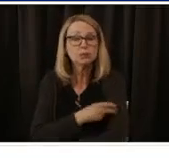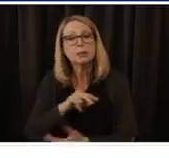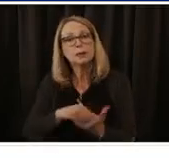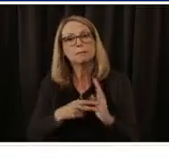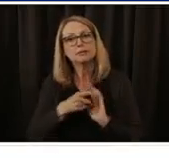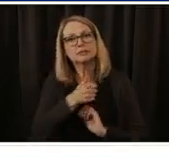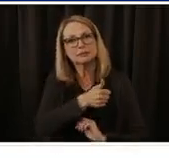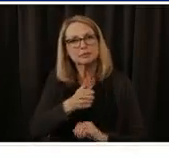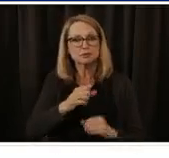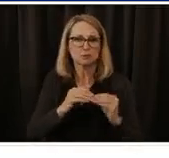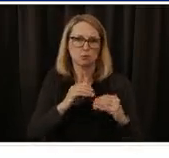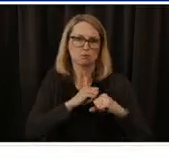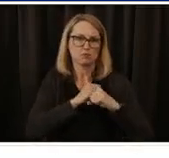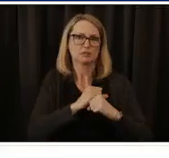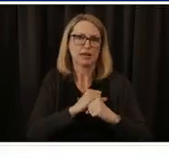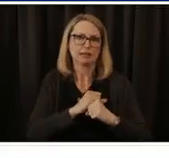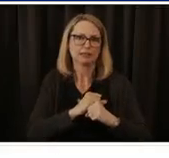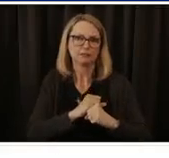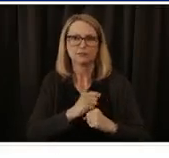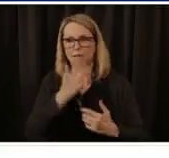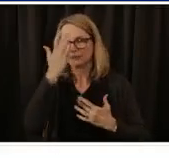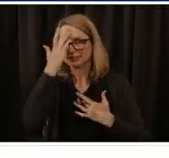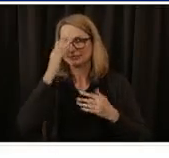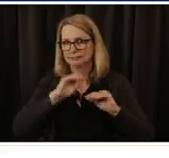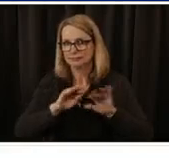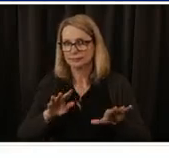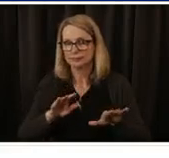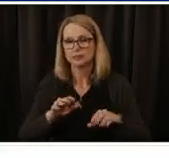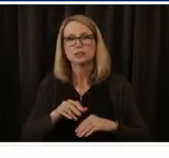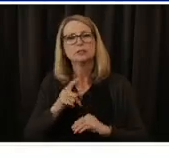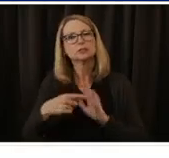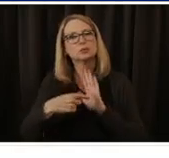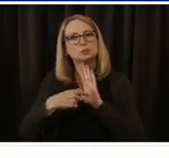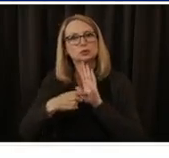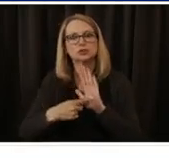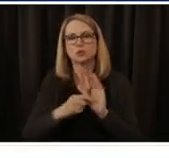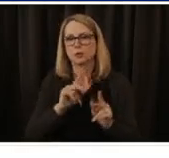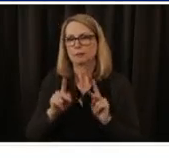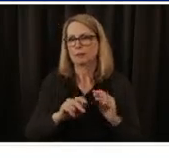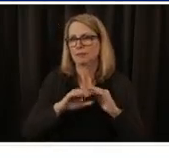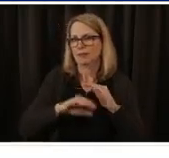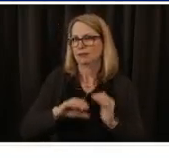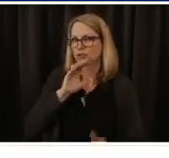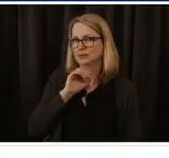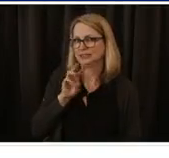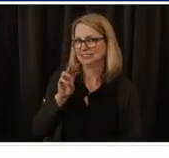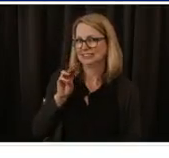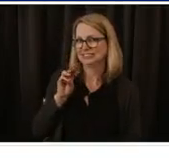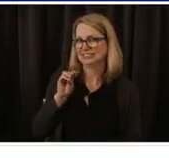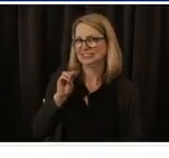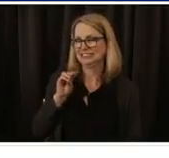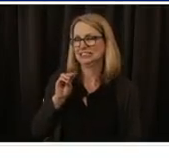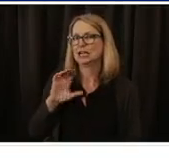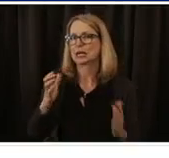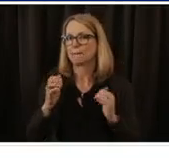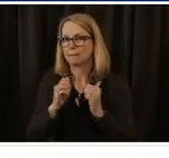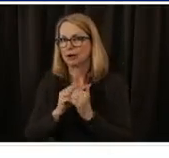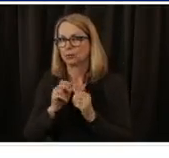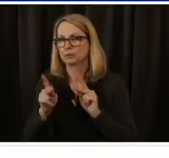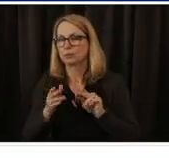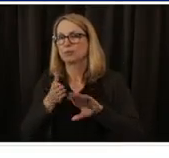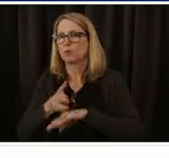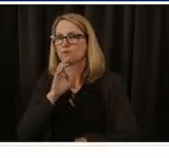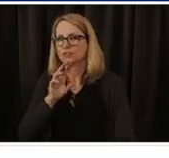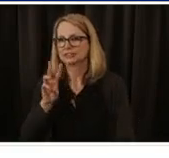transmission and hospitalization. So this figure is showing you trends among those under the age of 60 compared to those over the age of